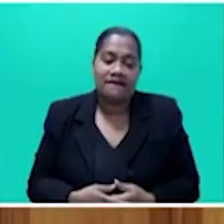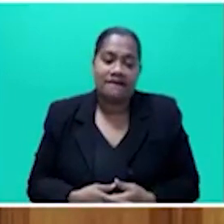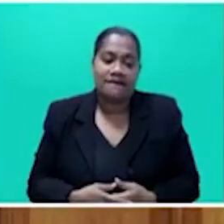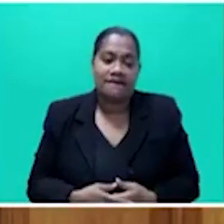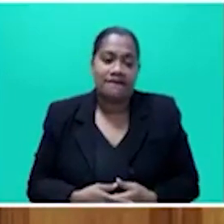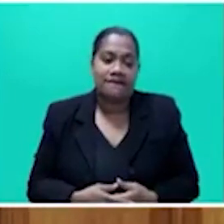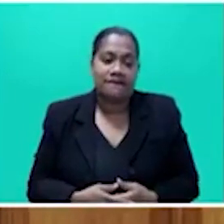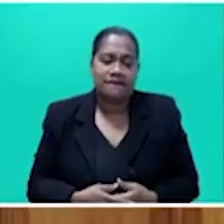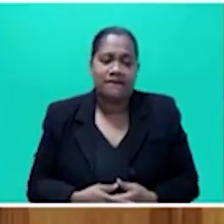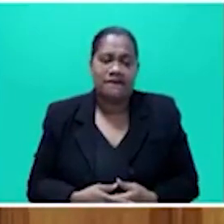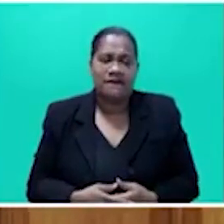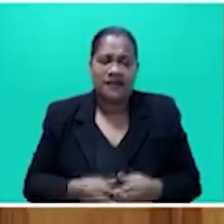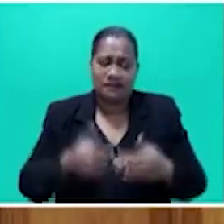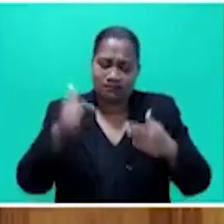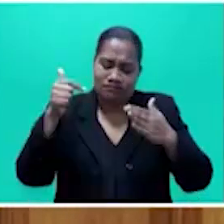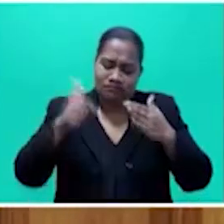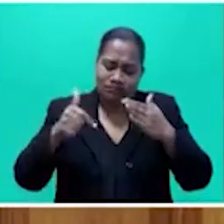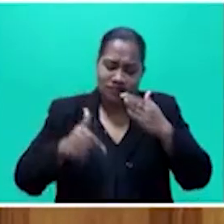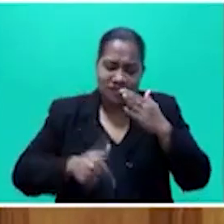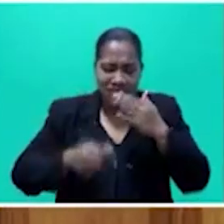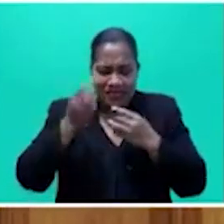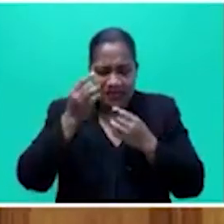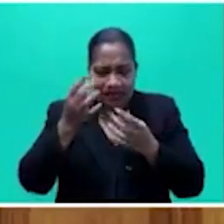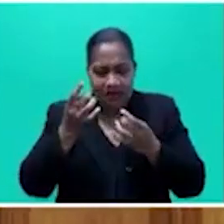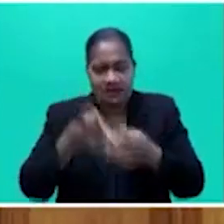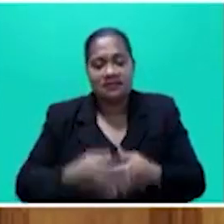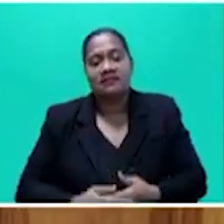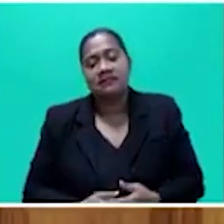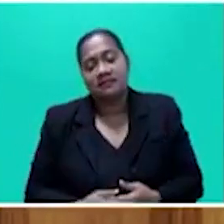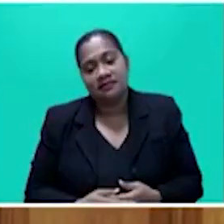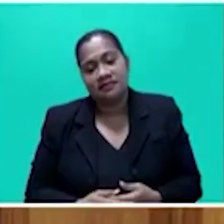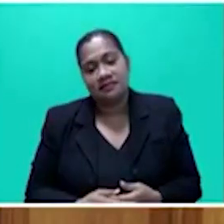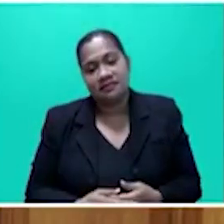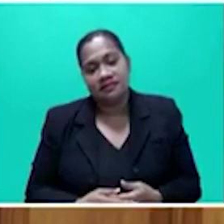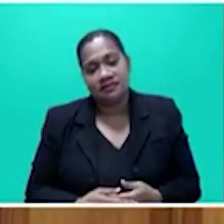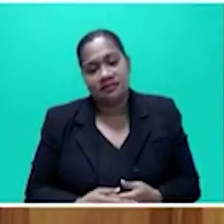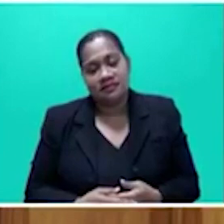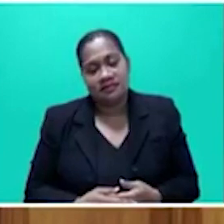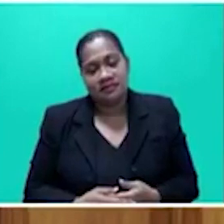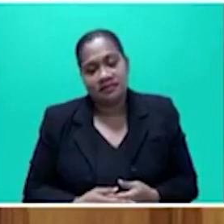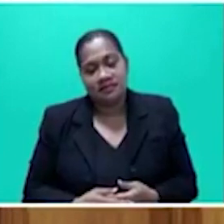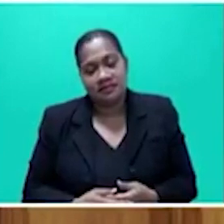quite detailed and very quite taxing. It was just that on